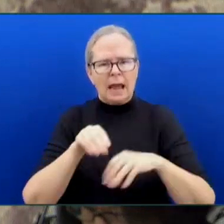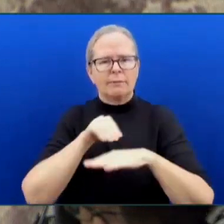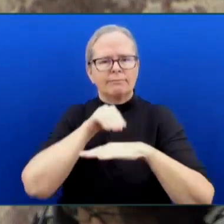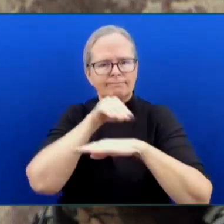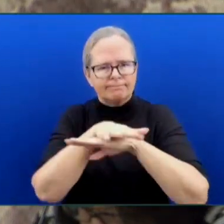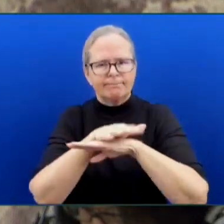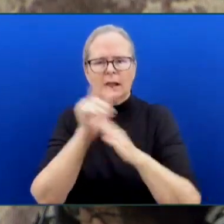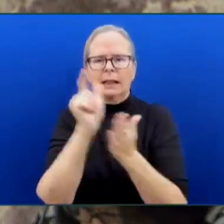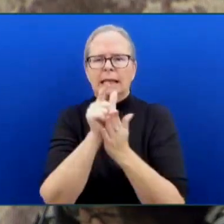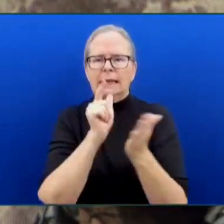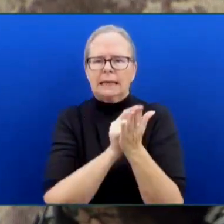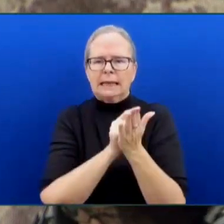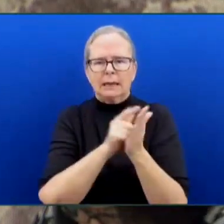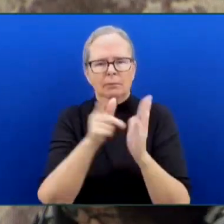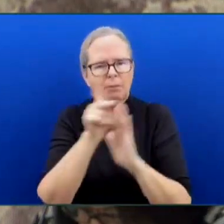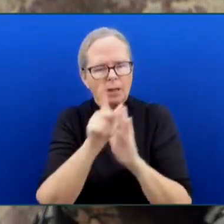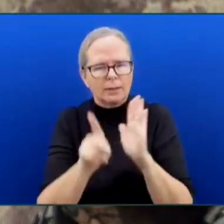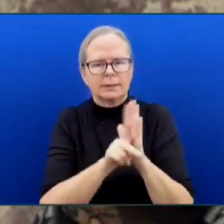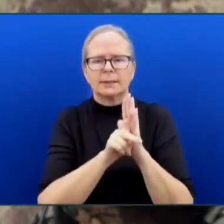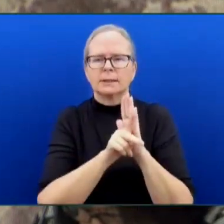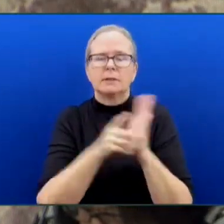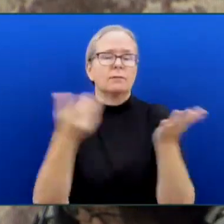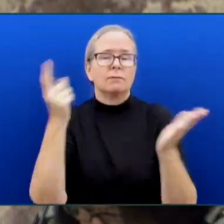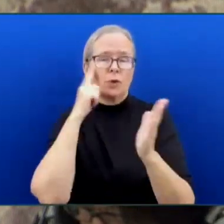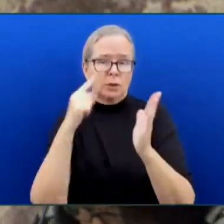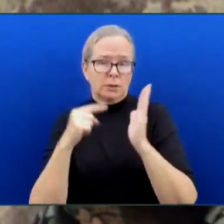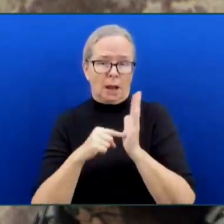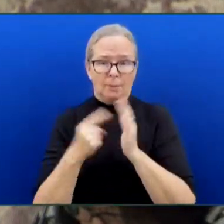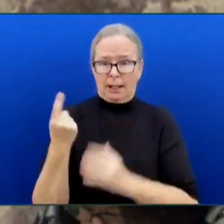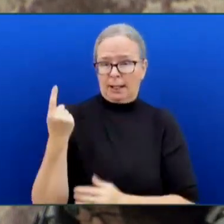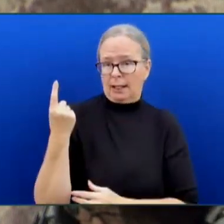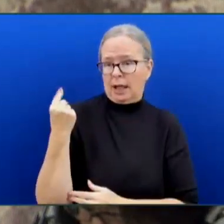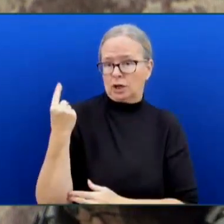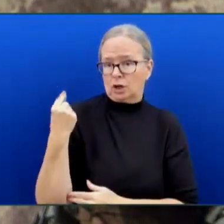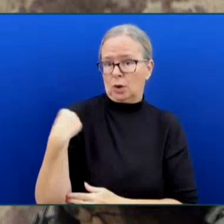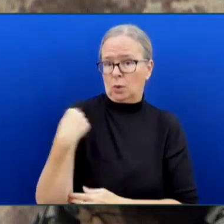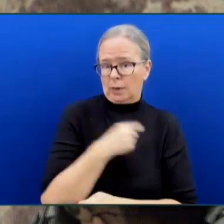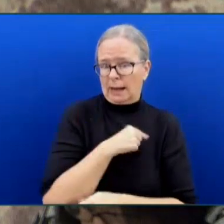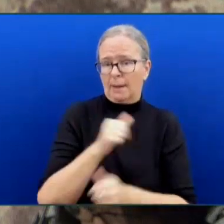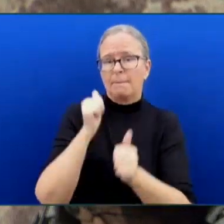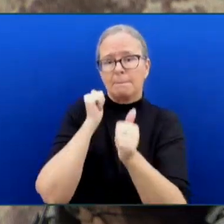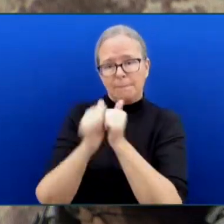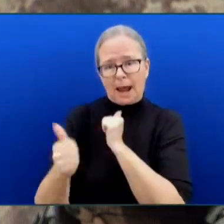passed legislation last year to support Indigenous jurisdiction.